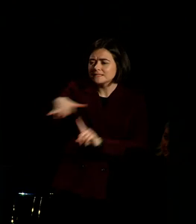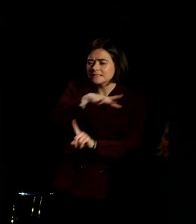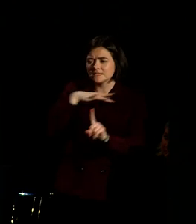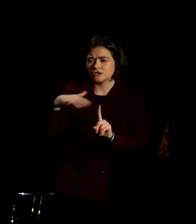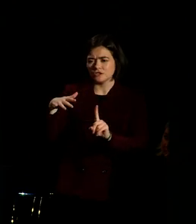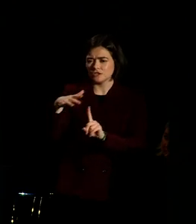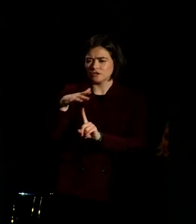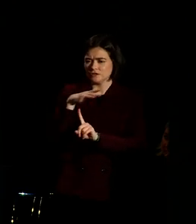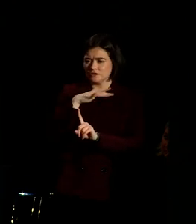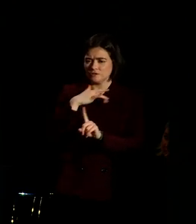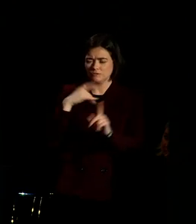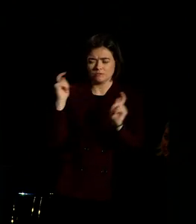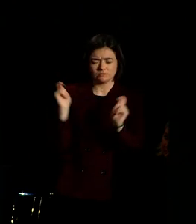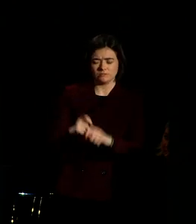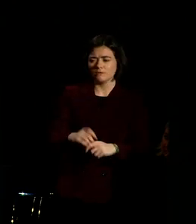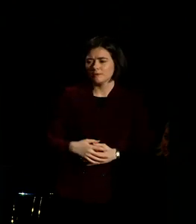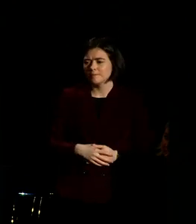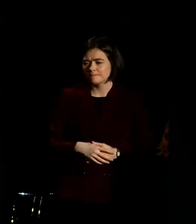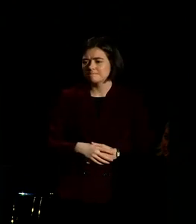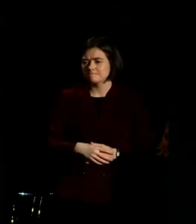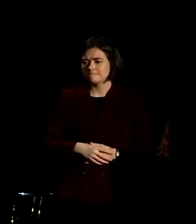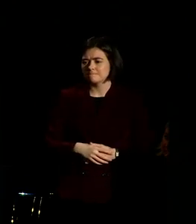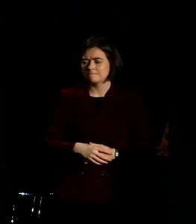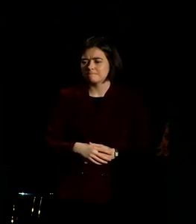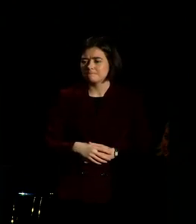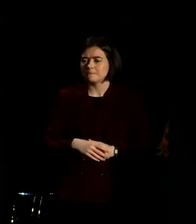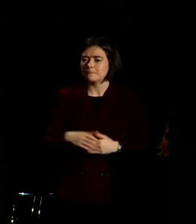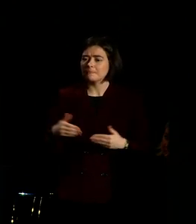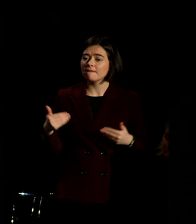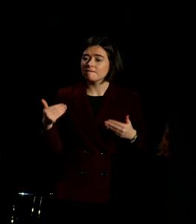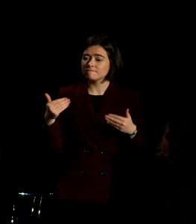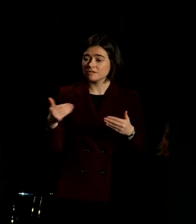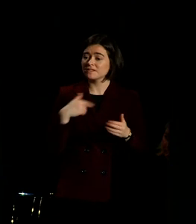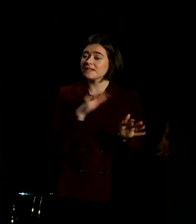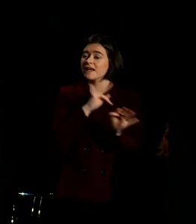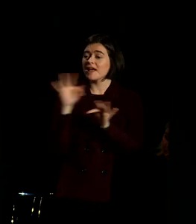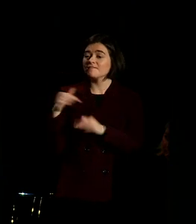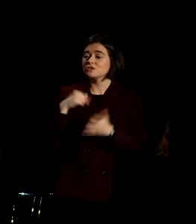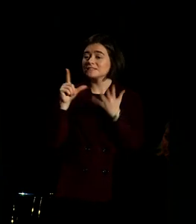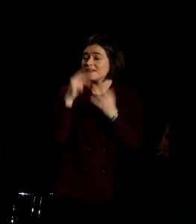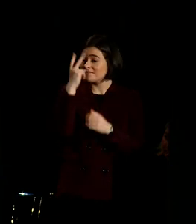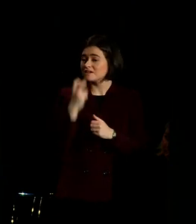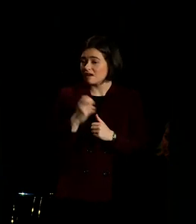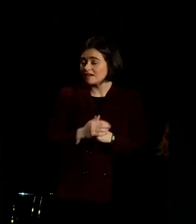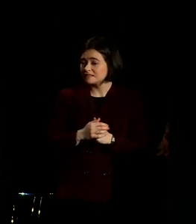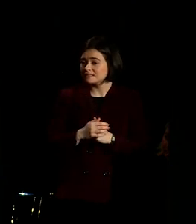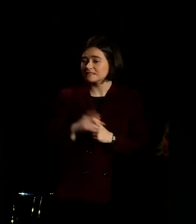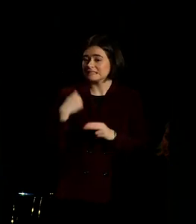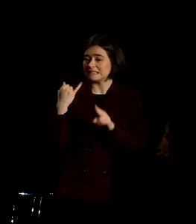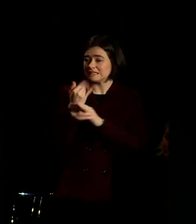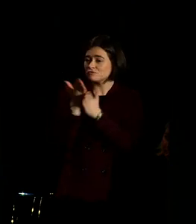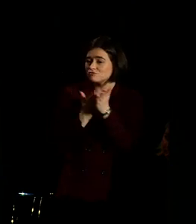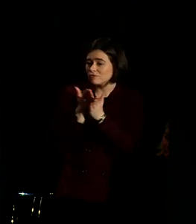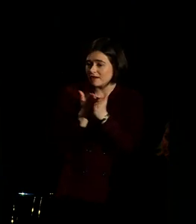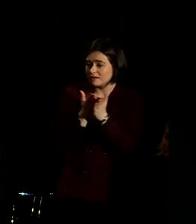condition were unbearable. Eventually, after 7 nights in the cattle